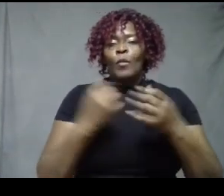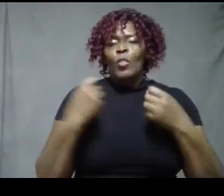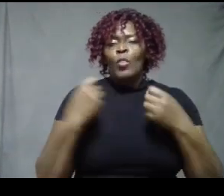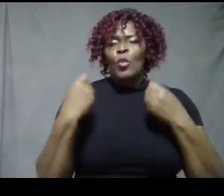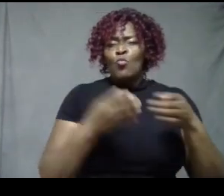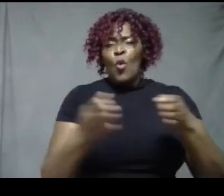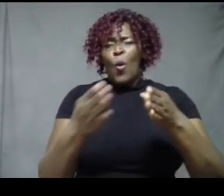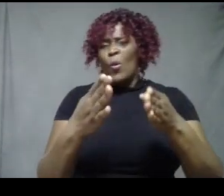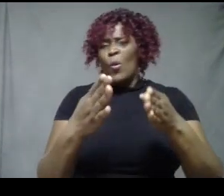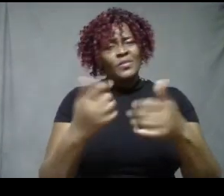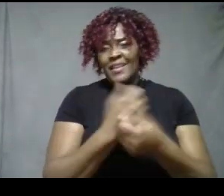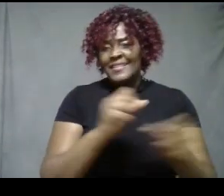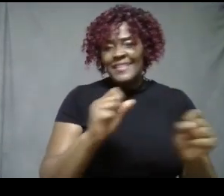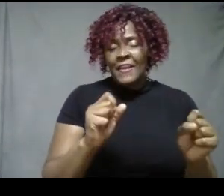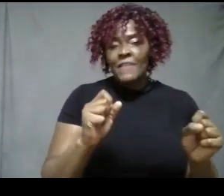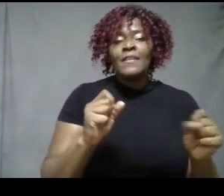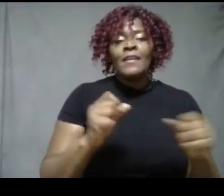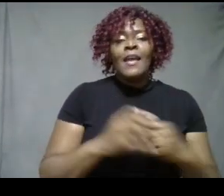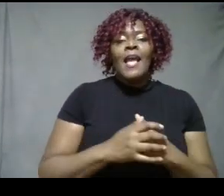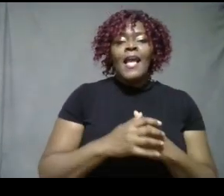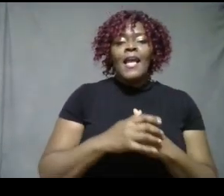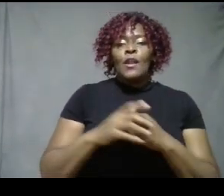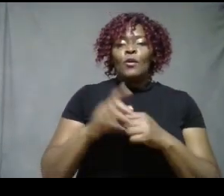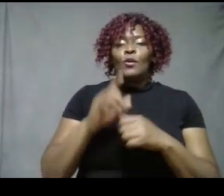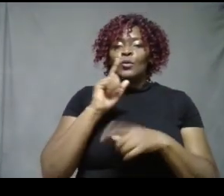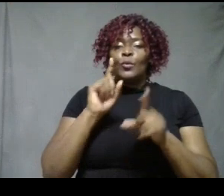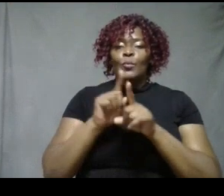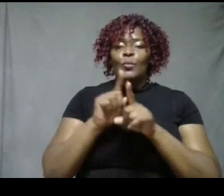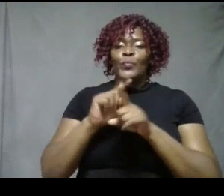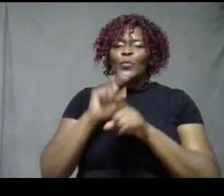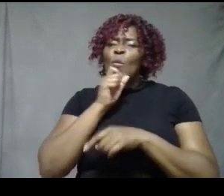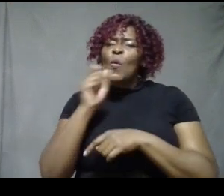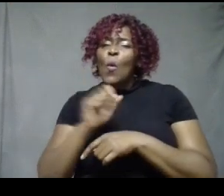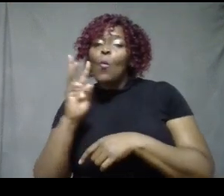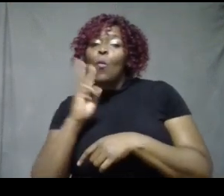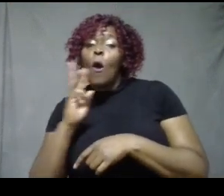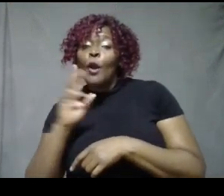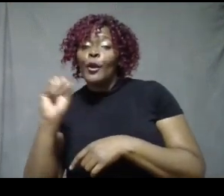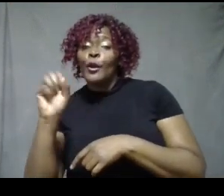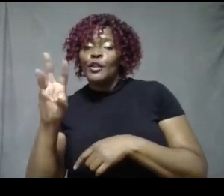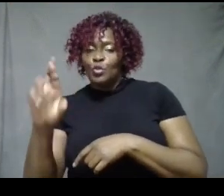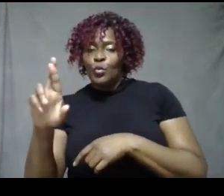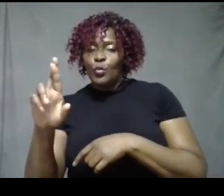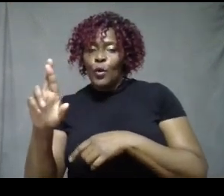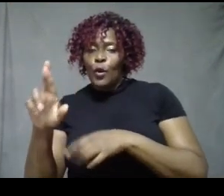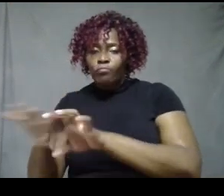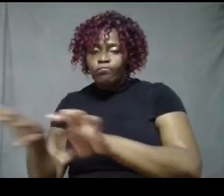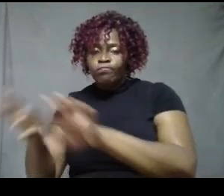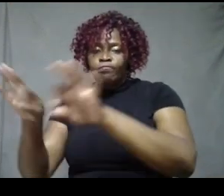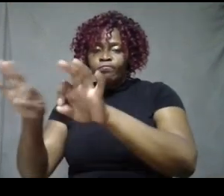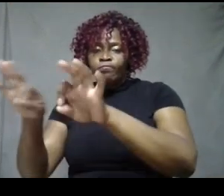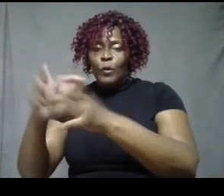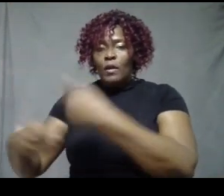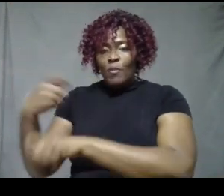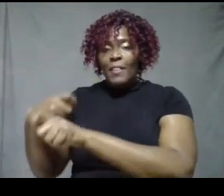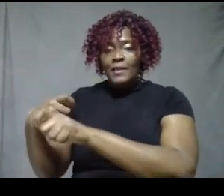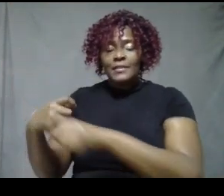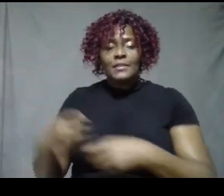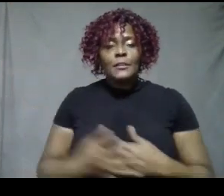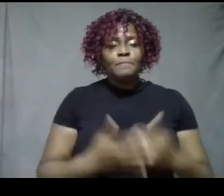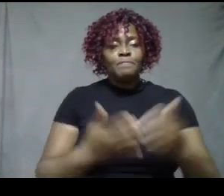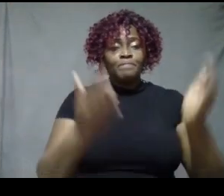unsafe, and we also have aging water and sewer infrastructure that we wanted to replace or line. Next